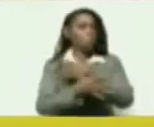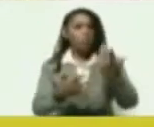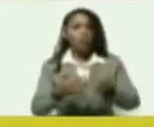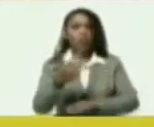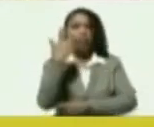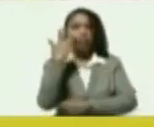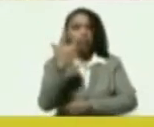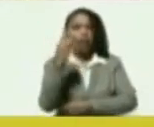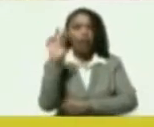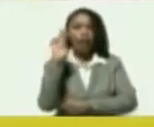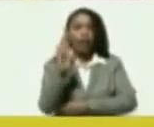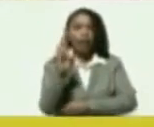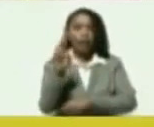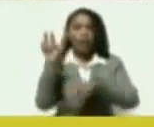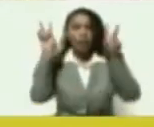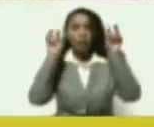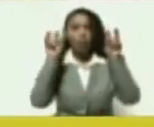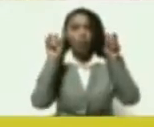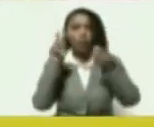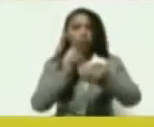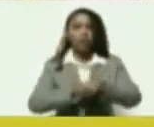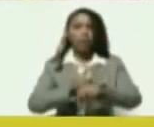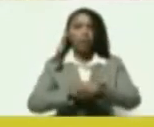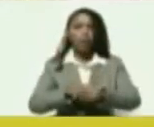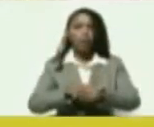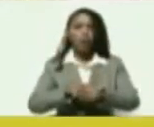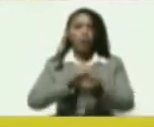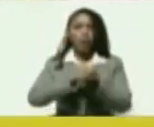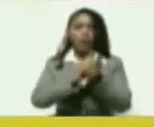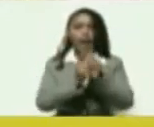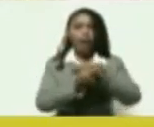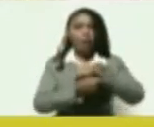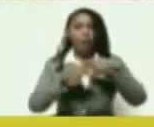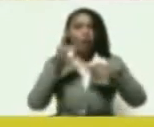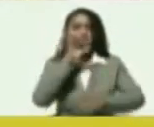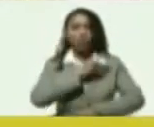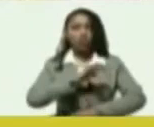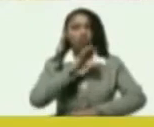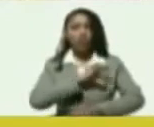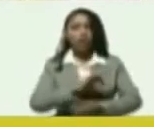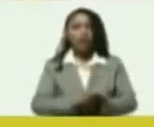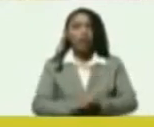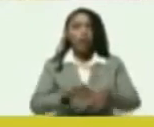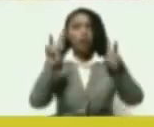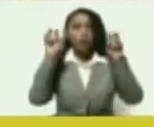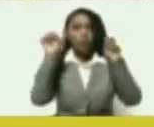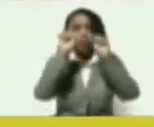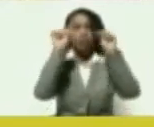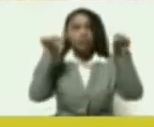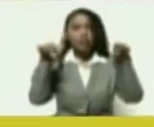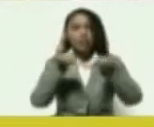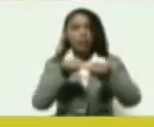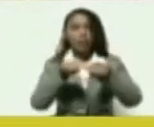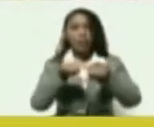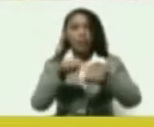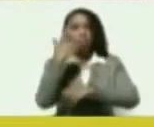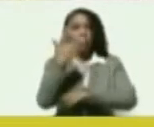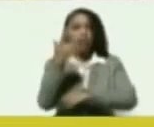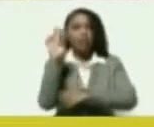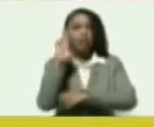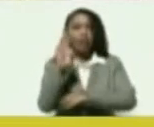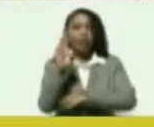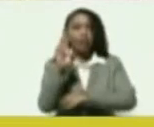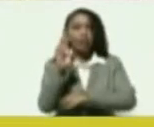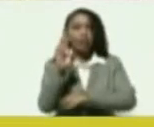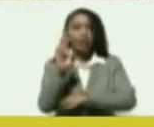the system of 3 R's, of the new stage of transition to socialism, the new system of